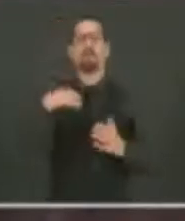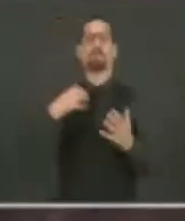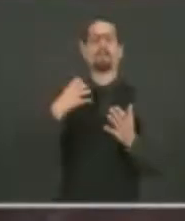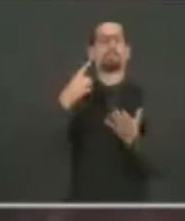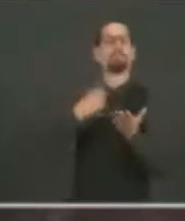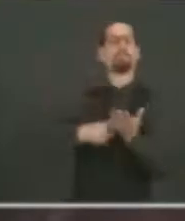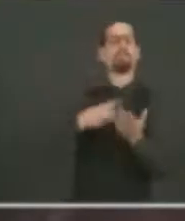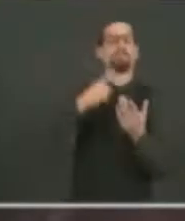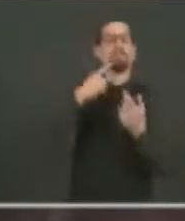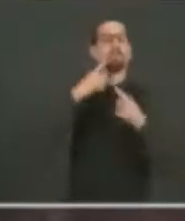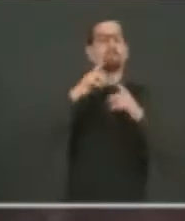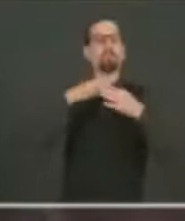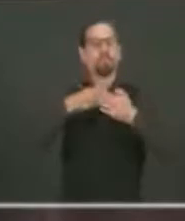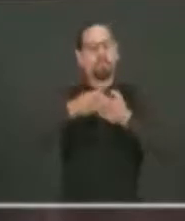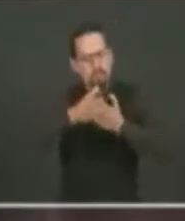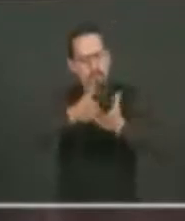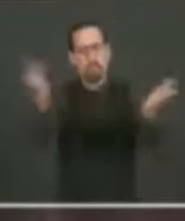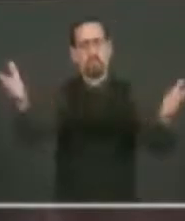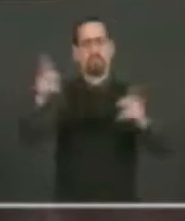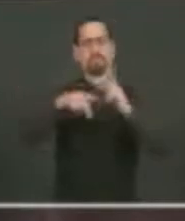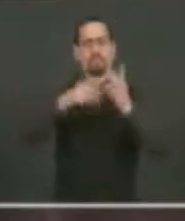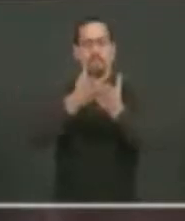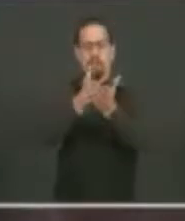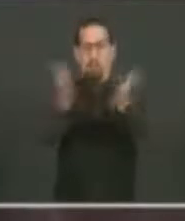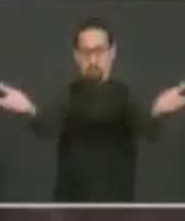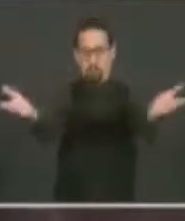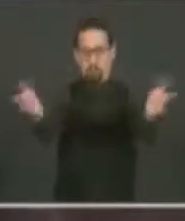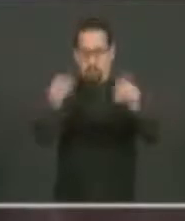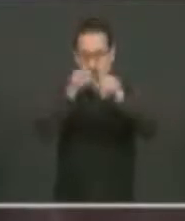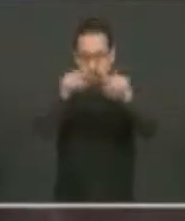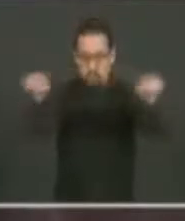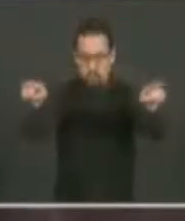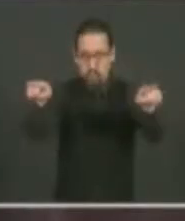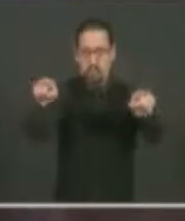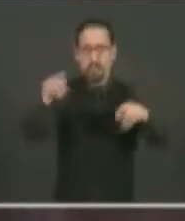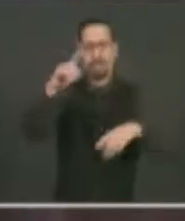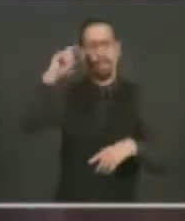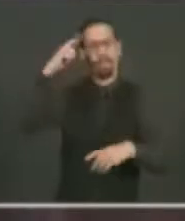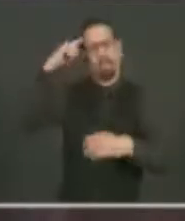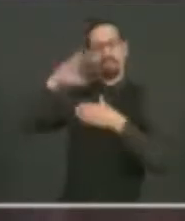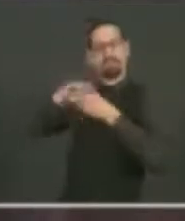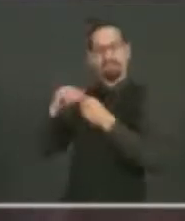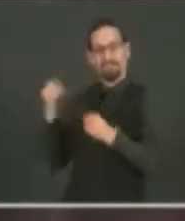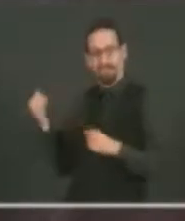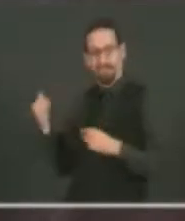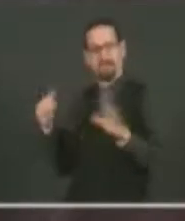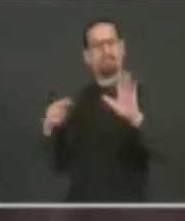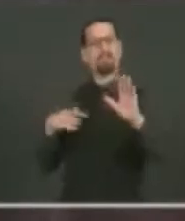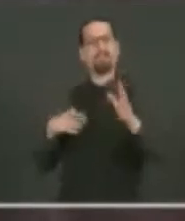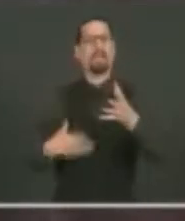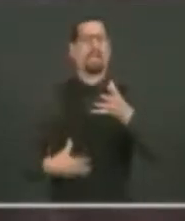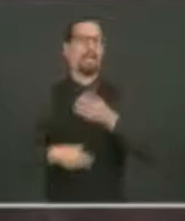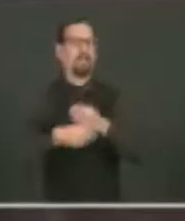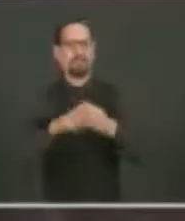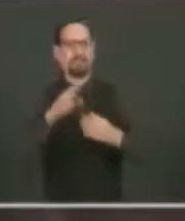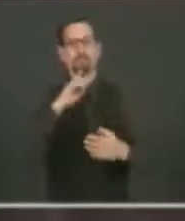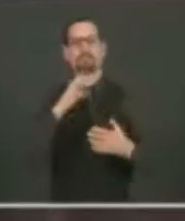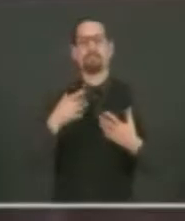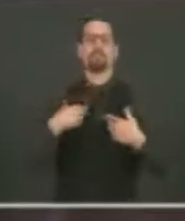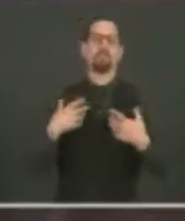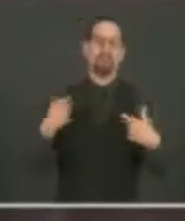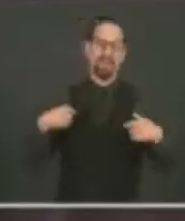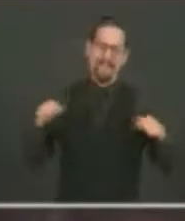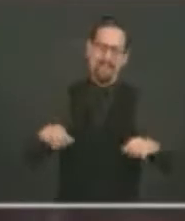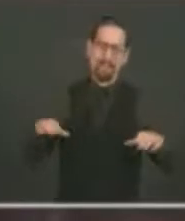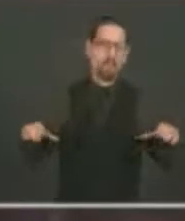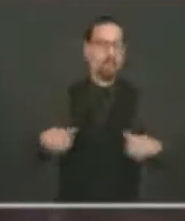that you can hear, in addition to what the governor said, that we are doing everything in our power to limit or